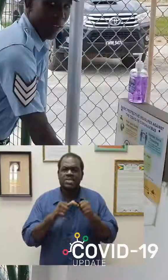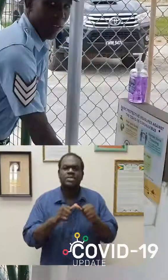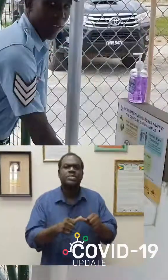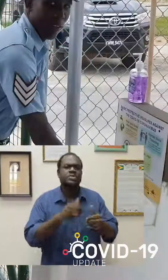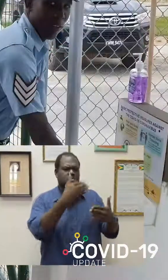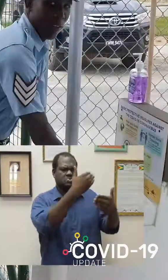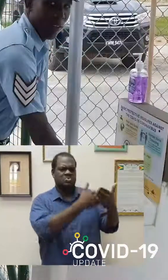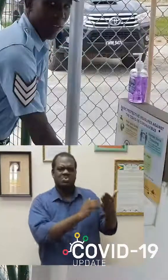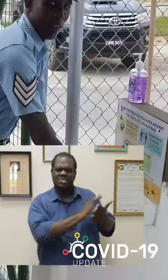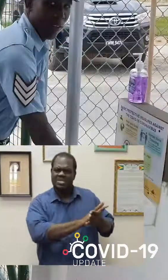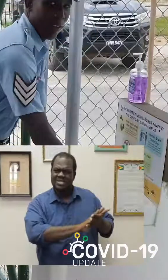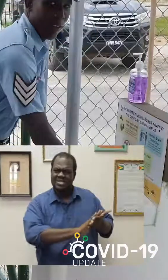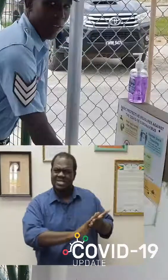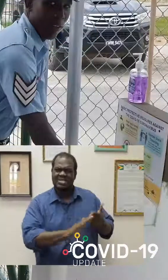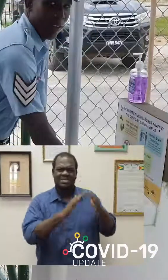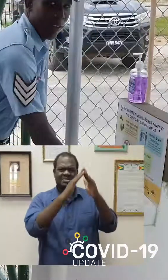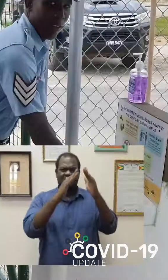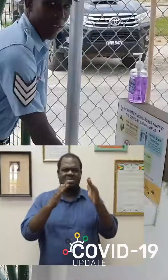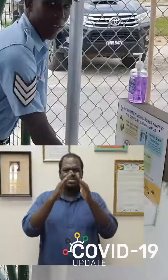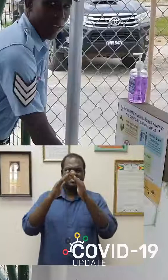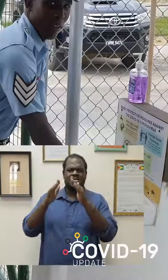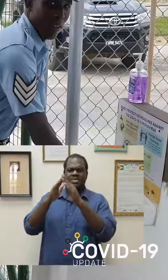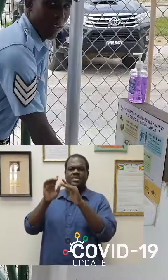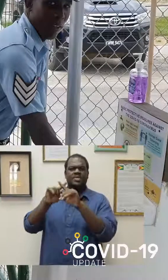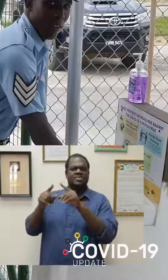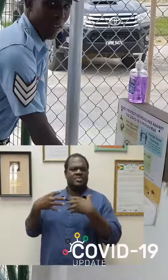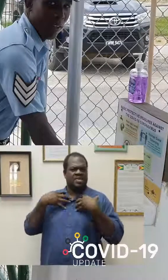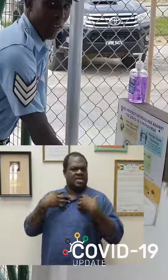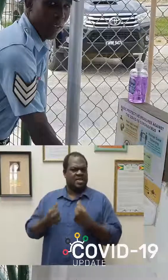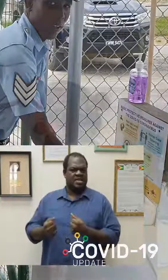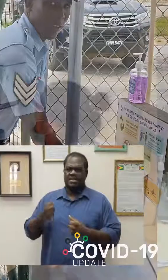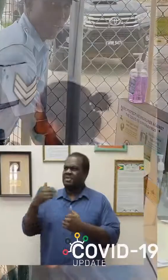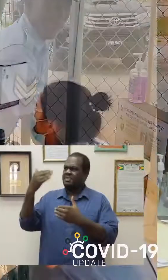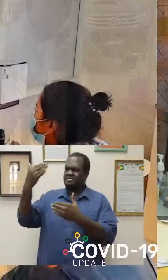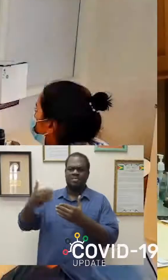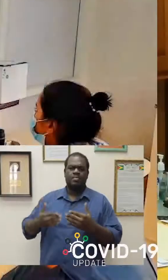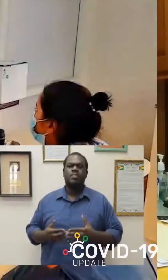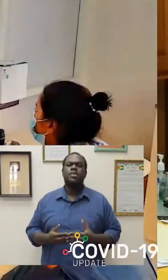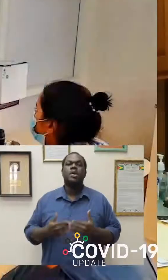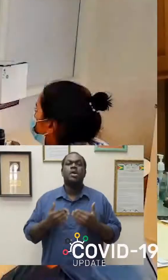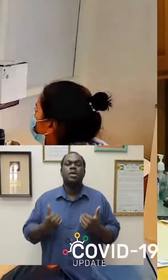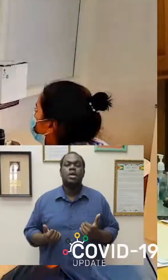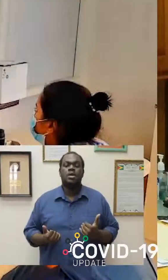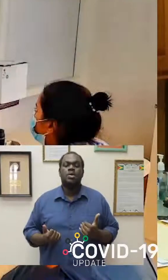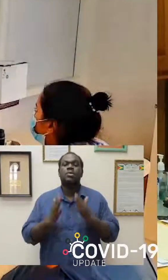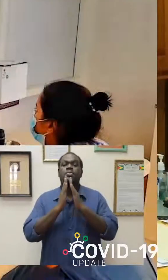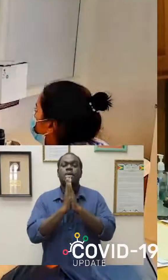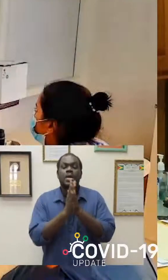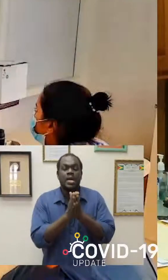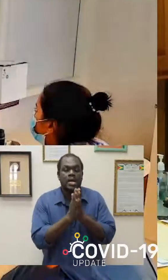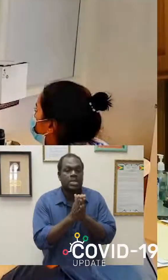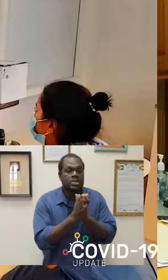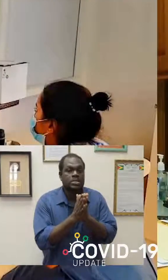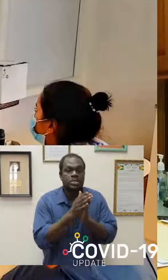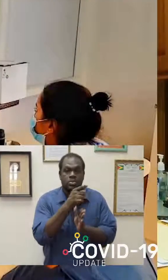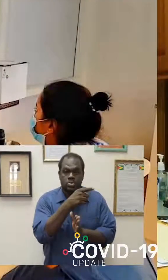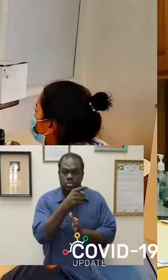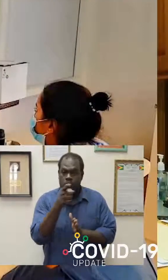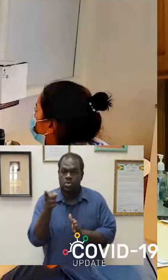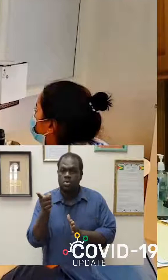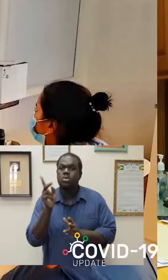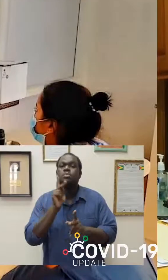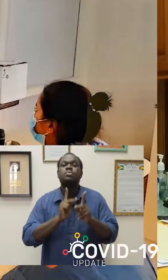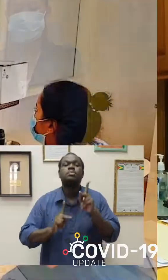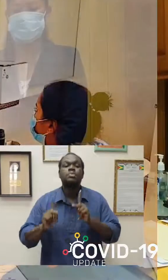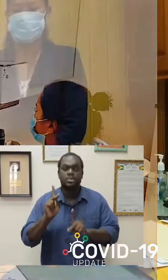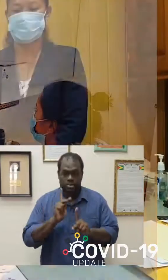all government offices and buildings and all health facilities. My final appeal is for all the residents